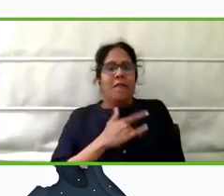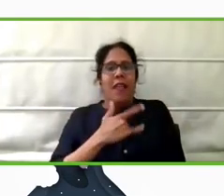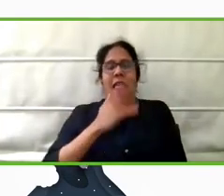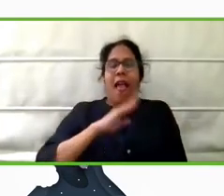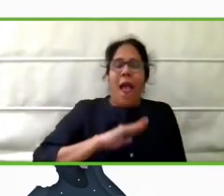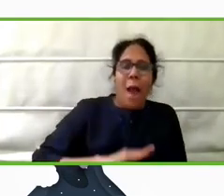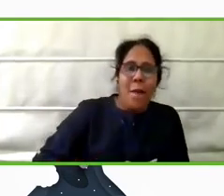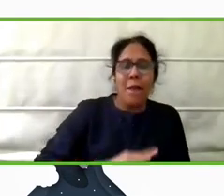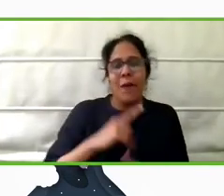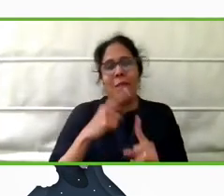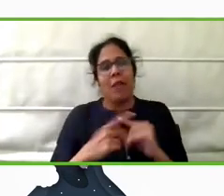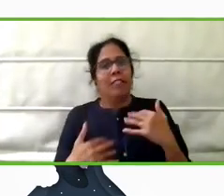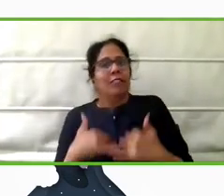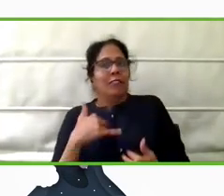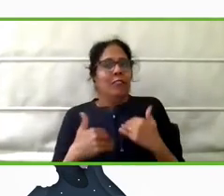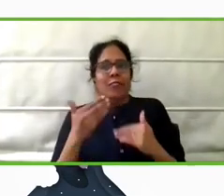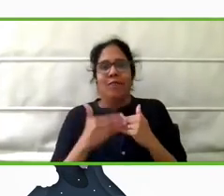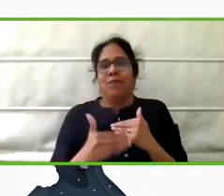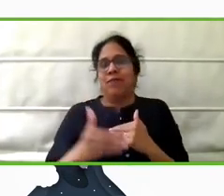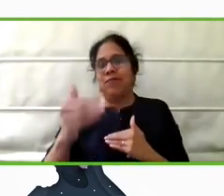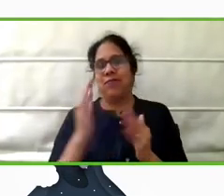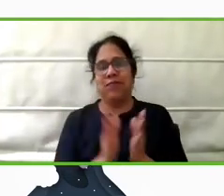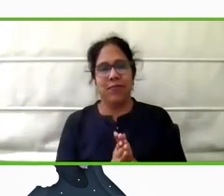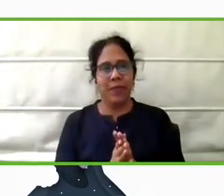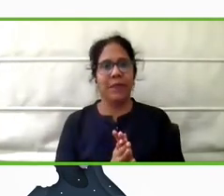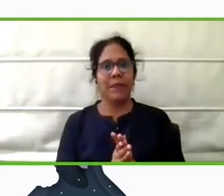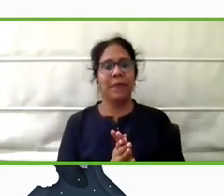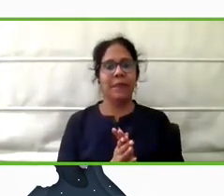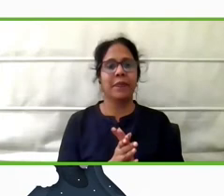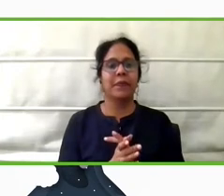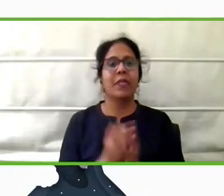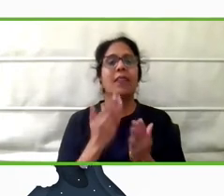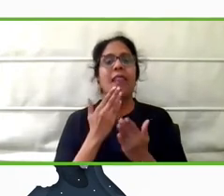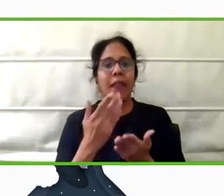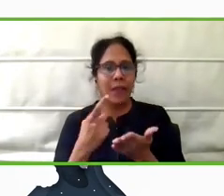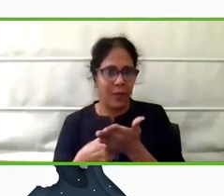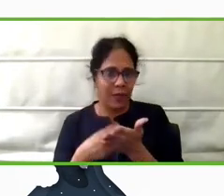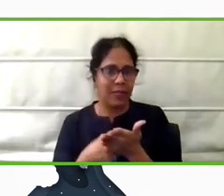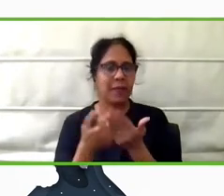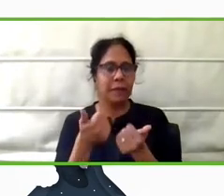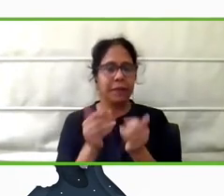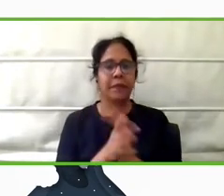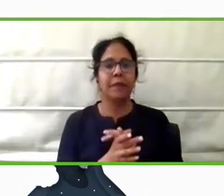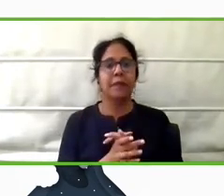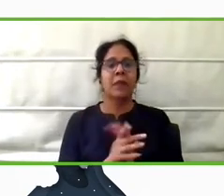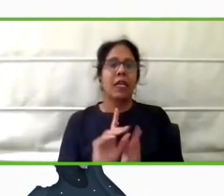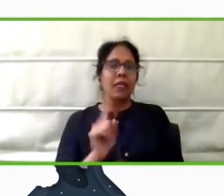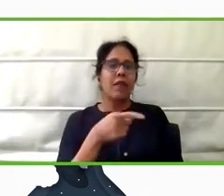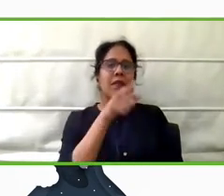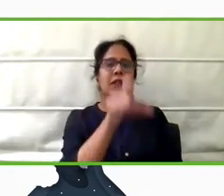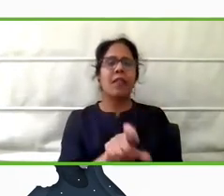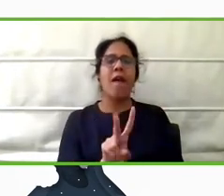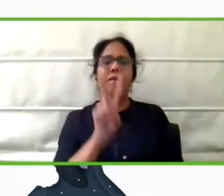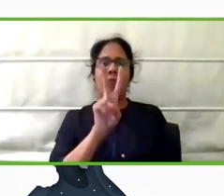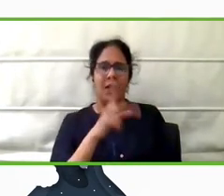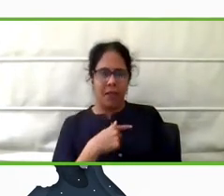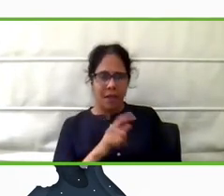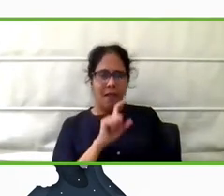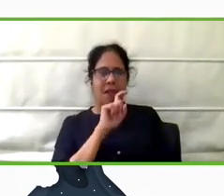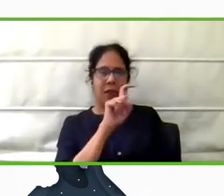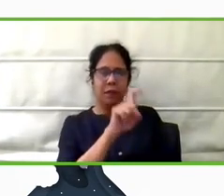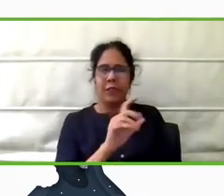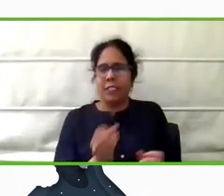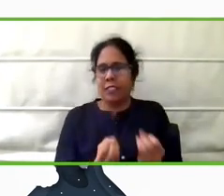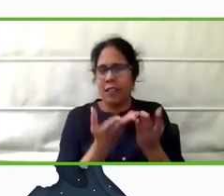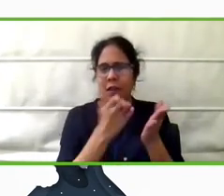as we move forward. Thank you. Thank you, Rishad. So maybe I'll start briefly with Wind. You know, you've